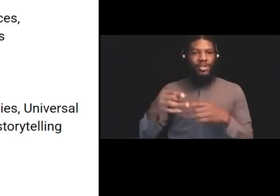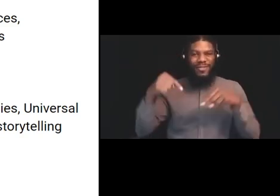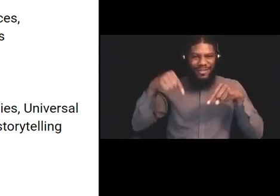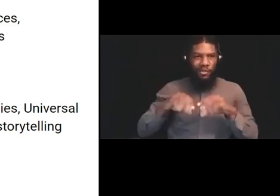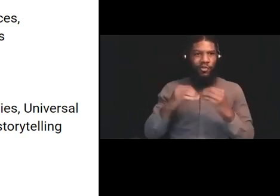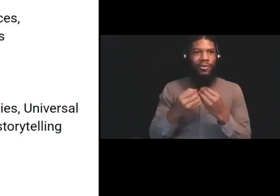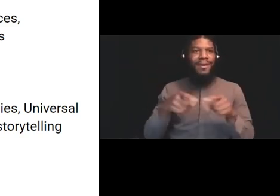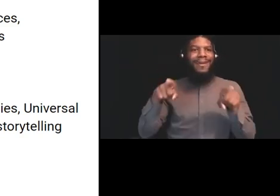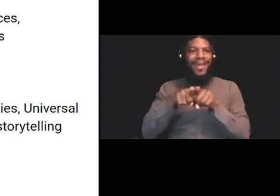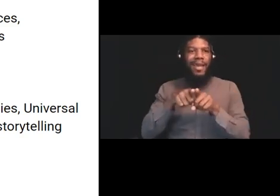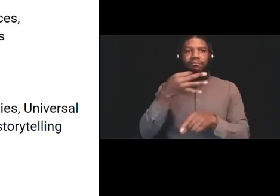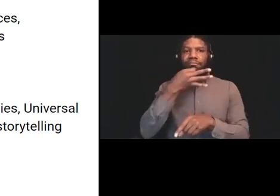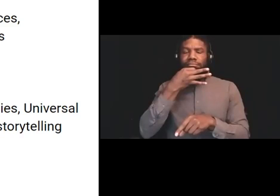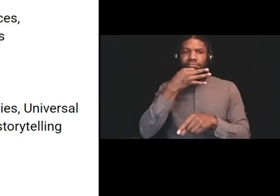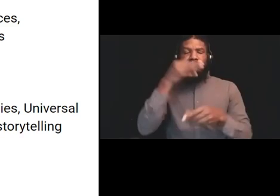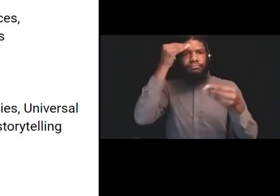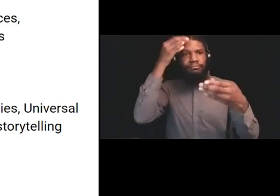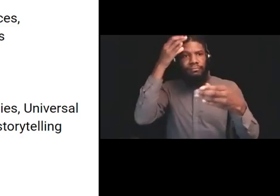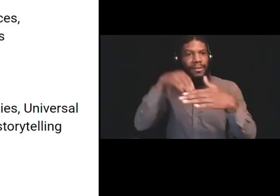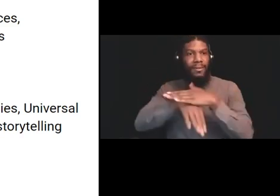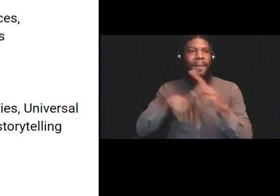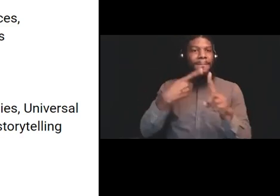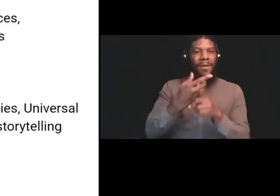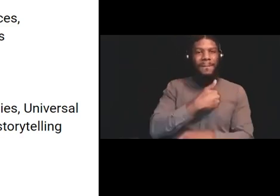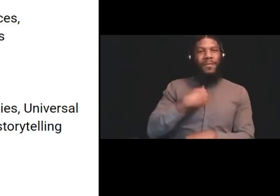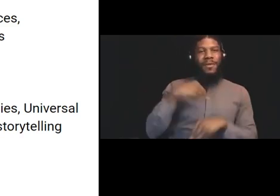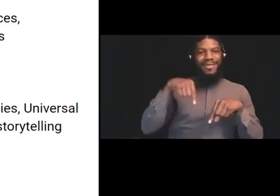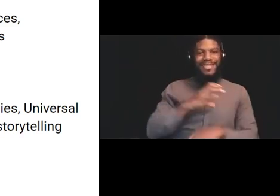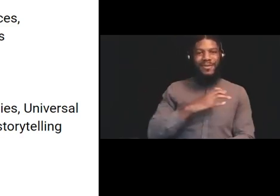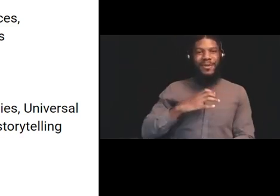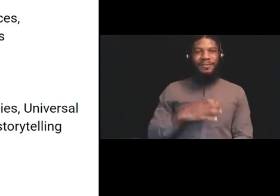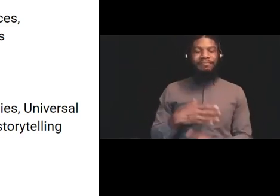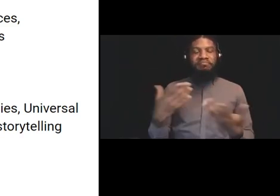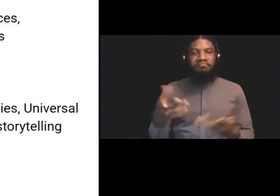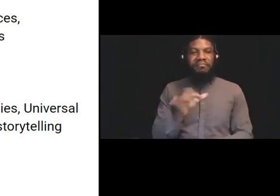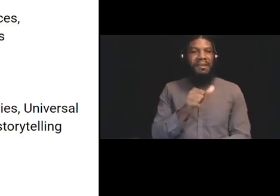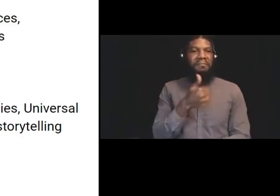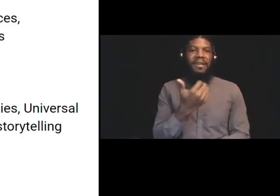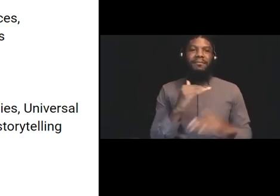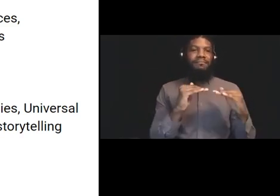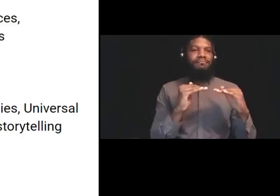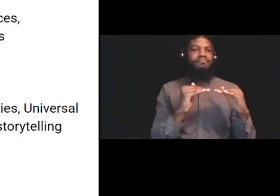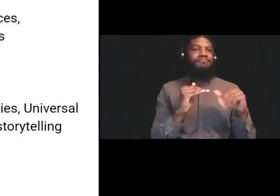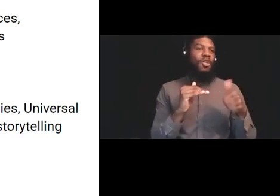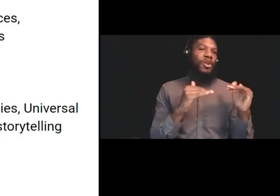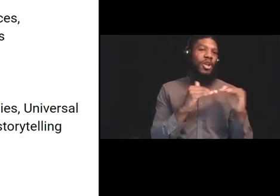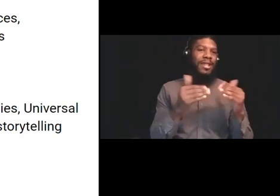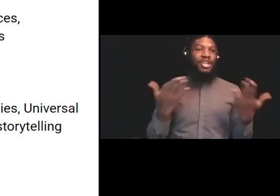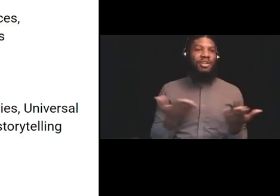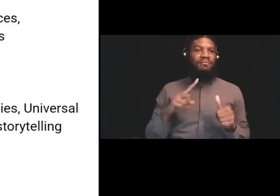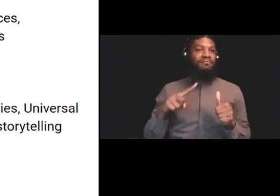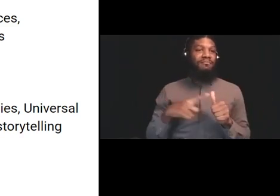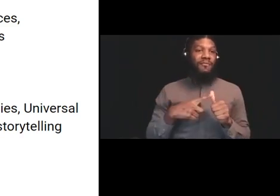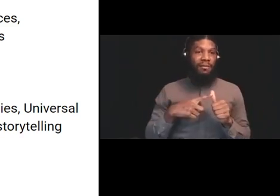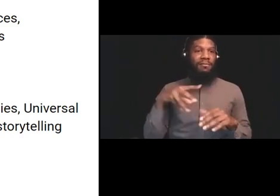accessibility expert and as a member of our committee. So like many of my colleagues here, I first got involved in